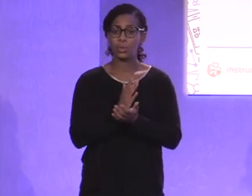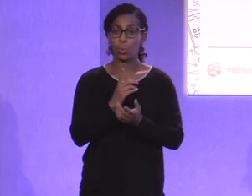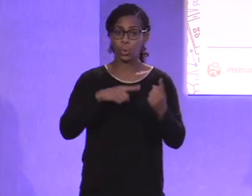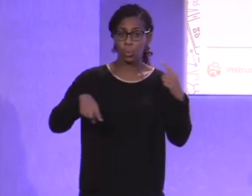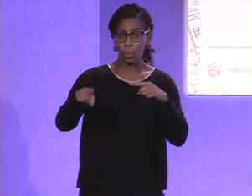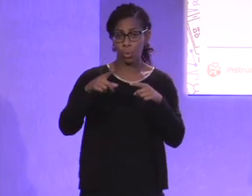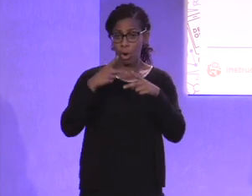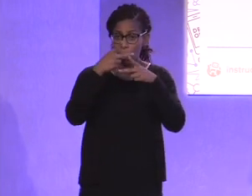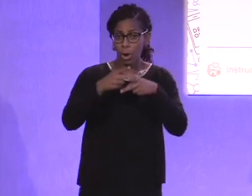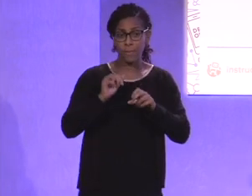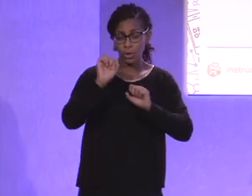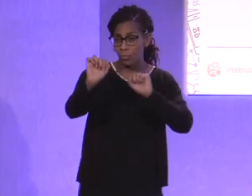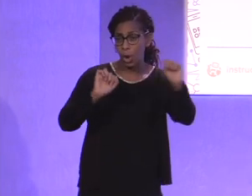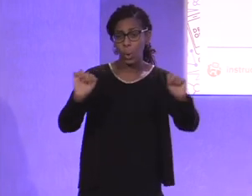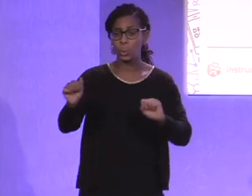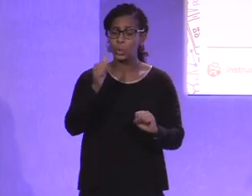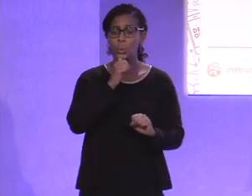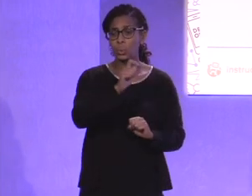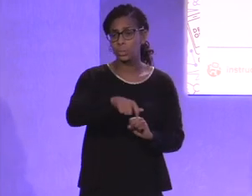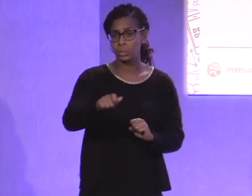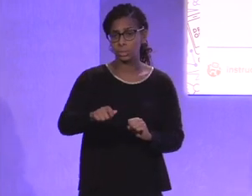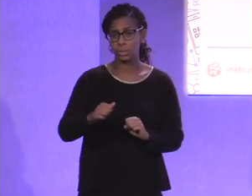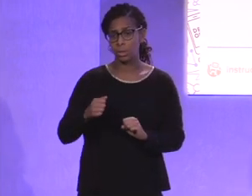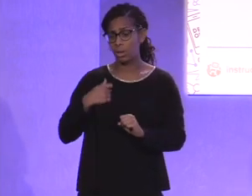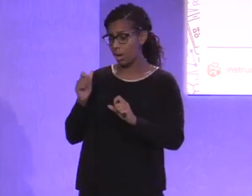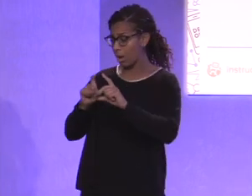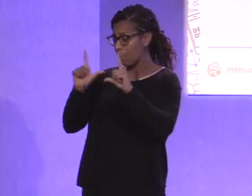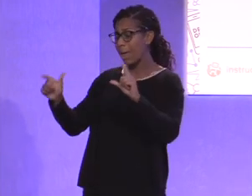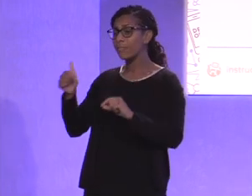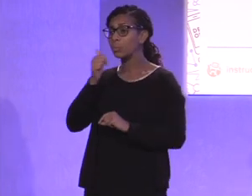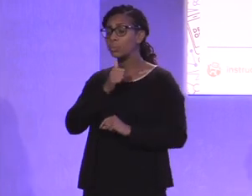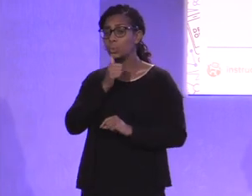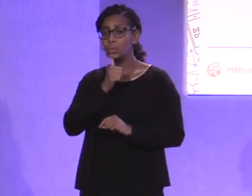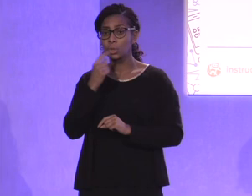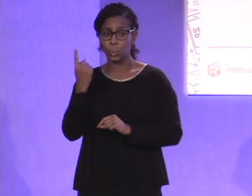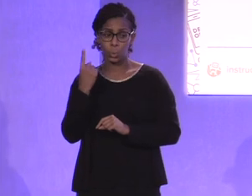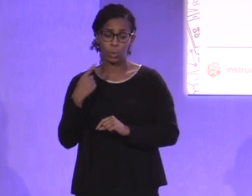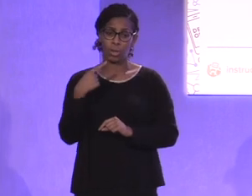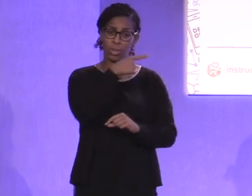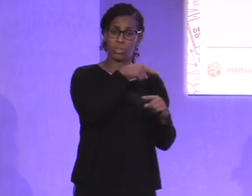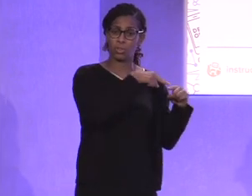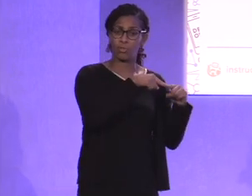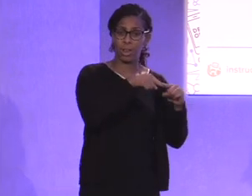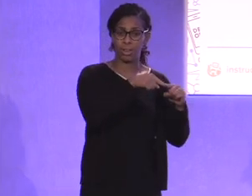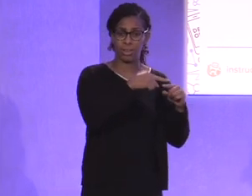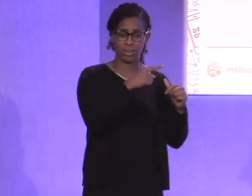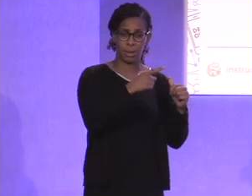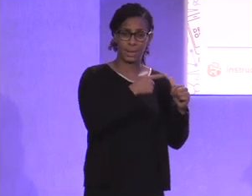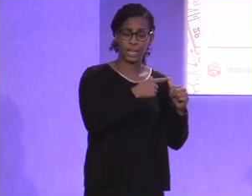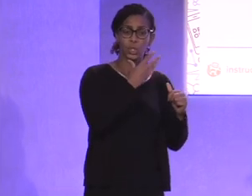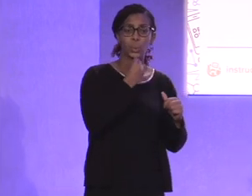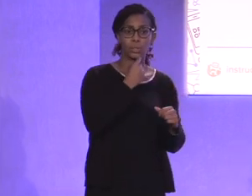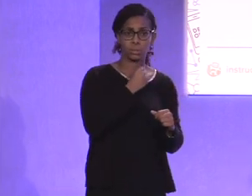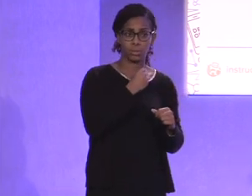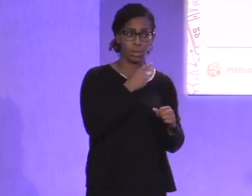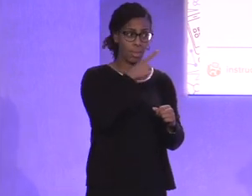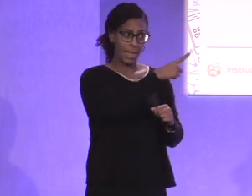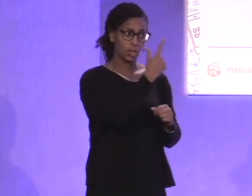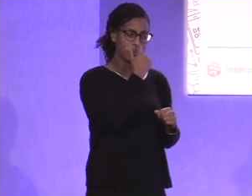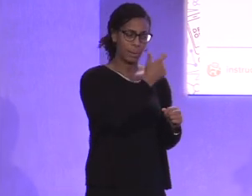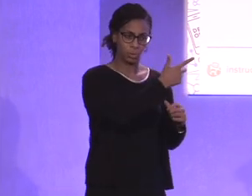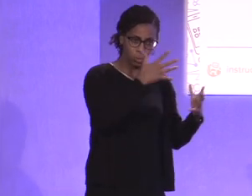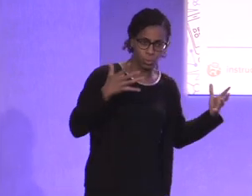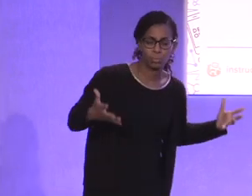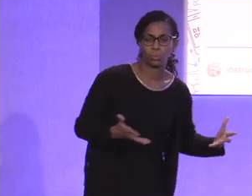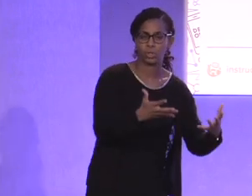users. Our platform users are the Tracker application developers. They need to be able to push to production. That is what I care about.